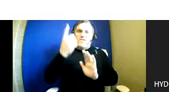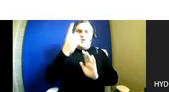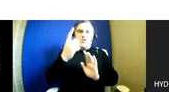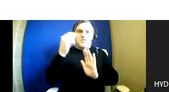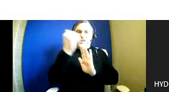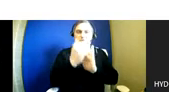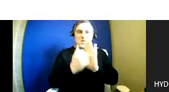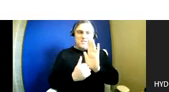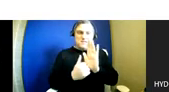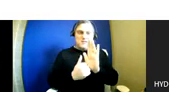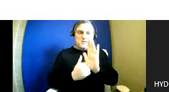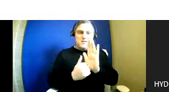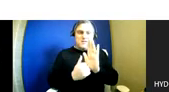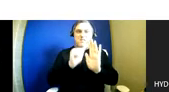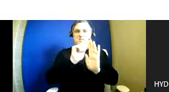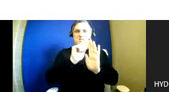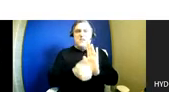slide, introduction.